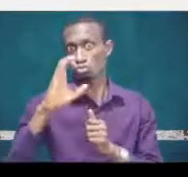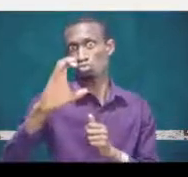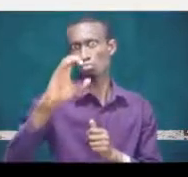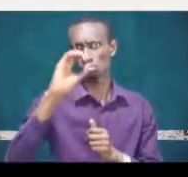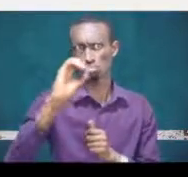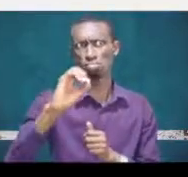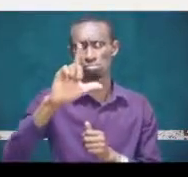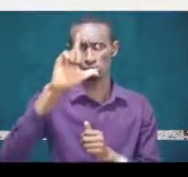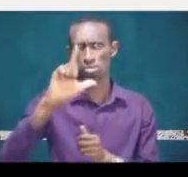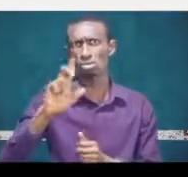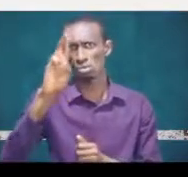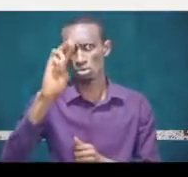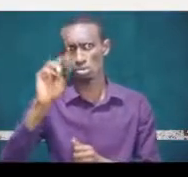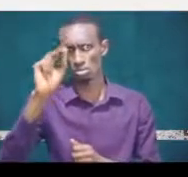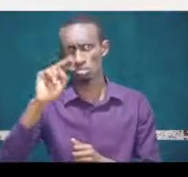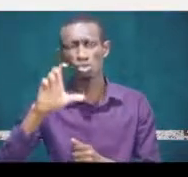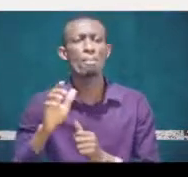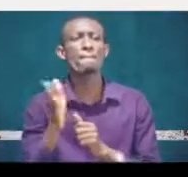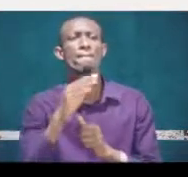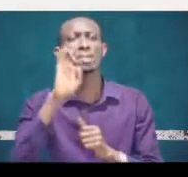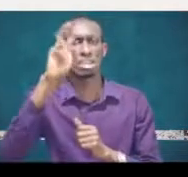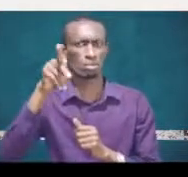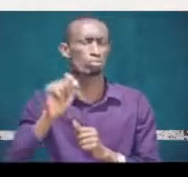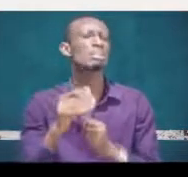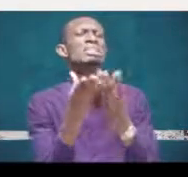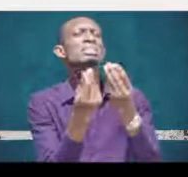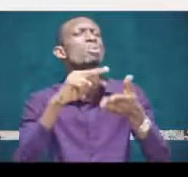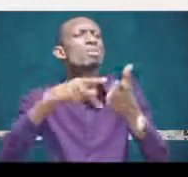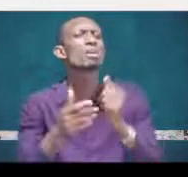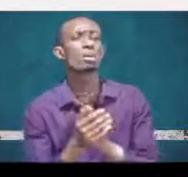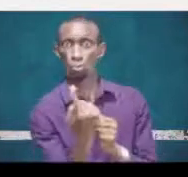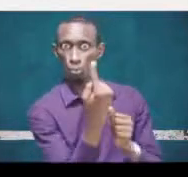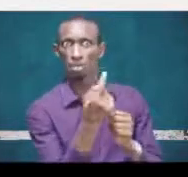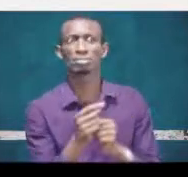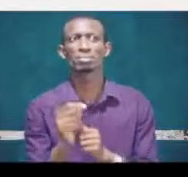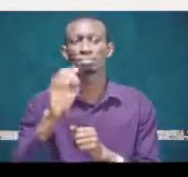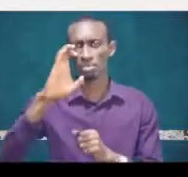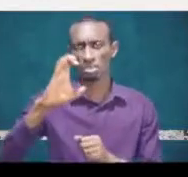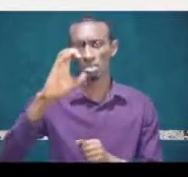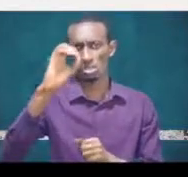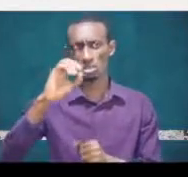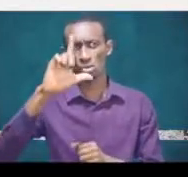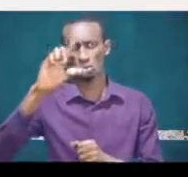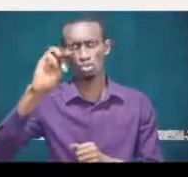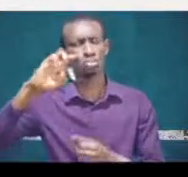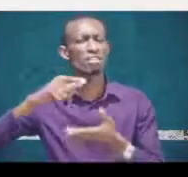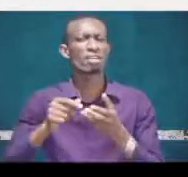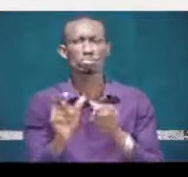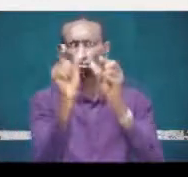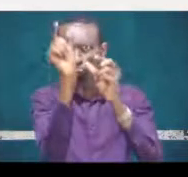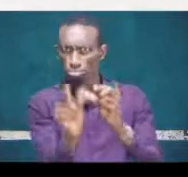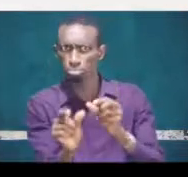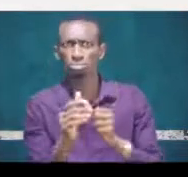means simple means one layer, columnar it means cells are elongated. So we say a